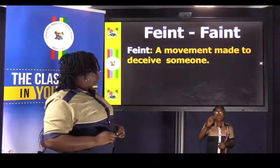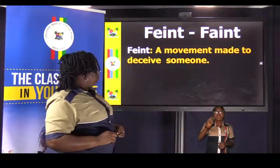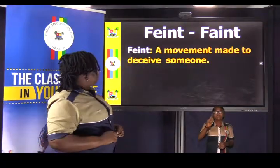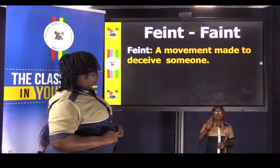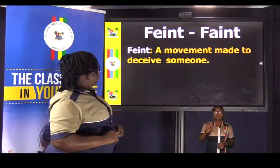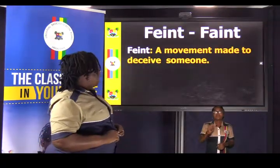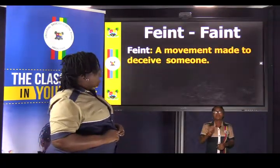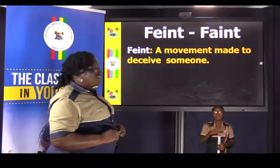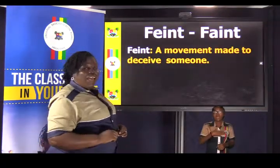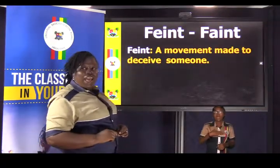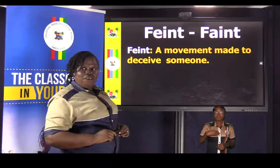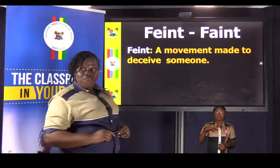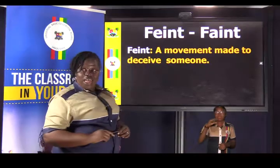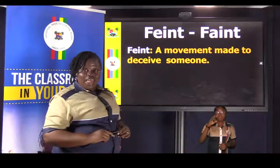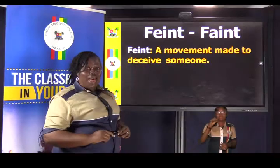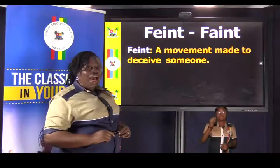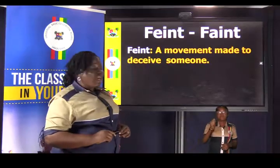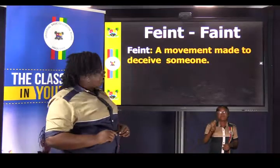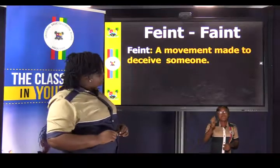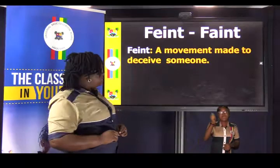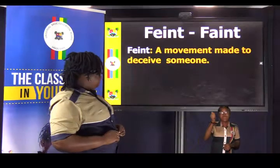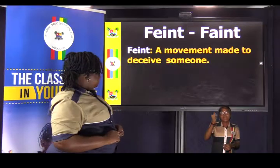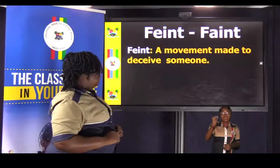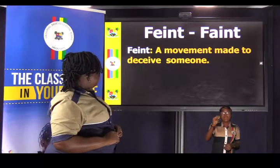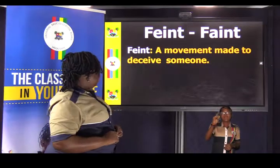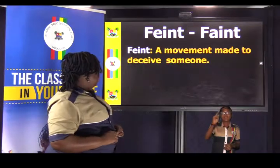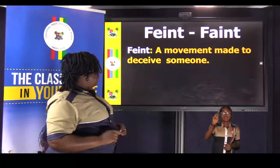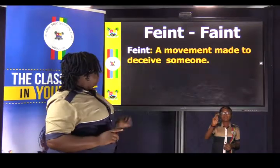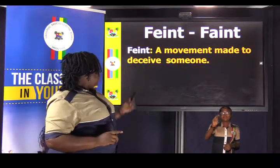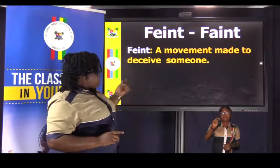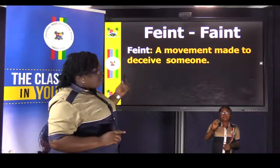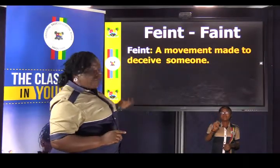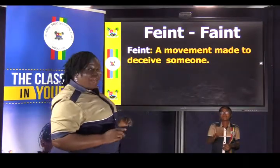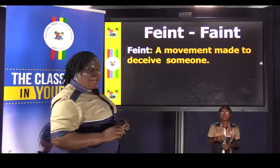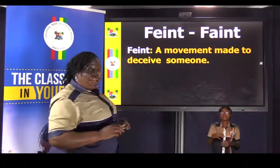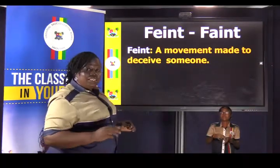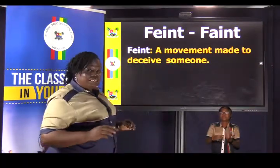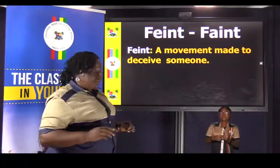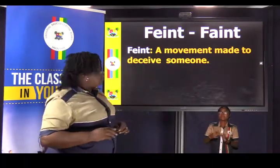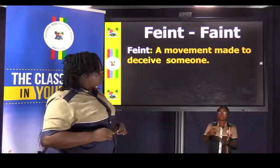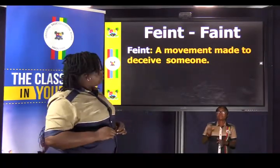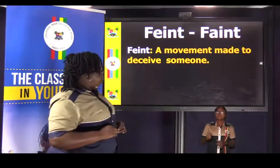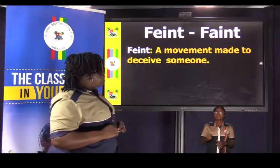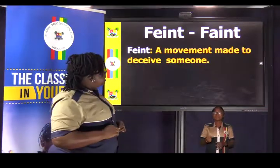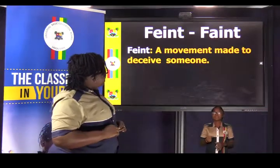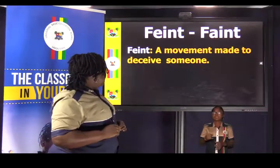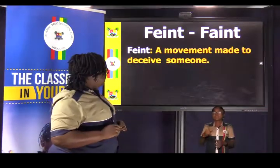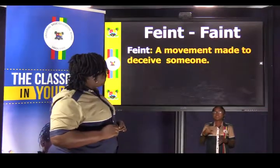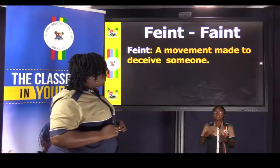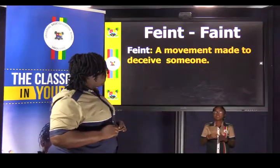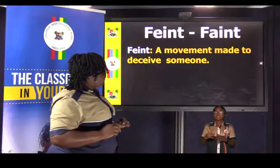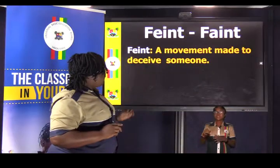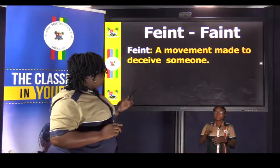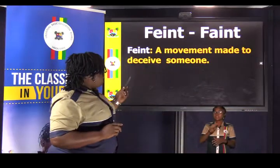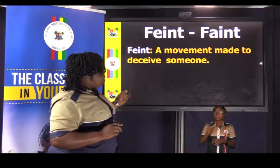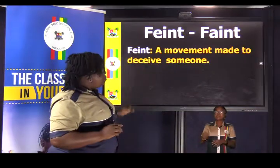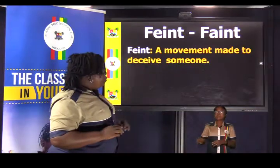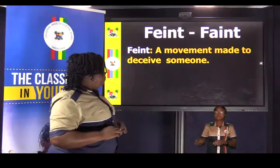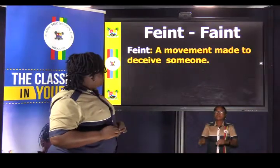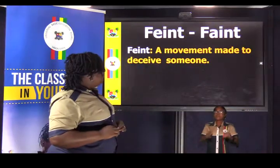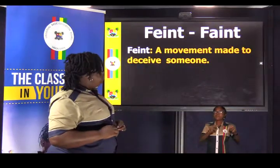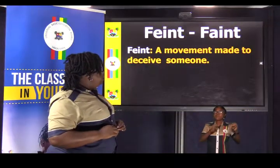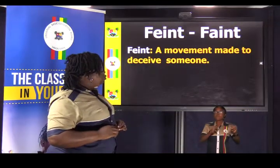F-E-I-N-T and F-A-I-N-T. F-E-I-N-T, faint, means it is